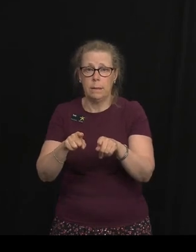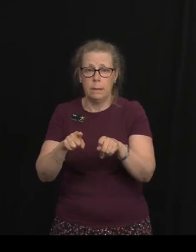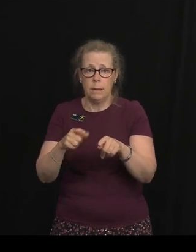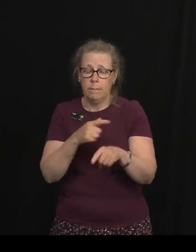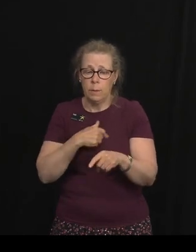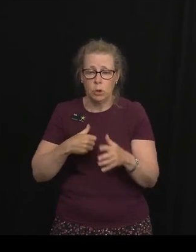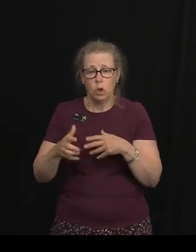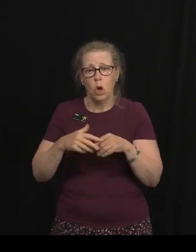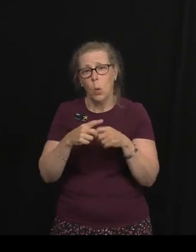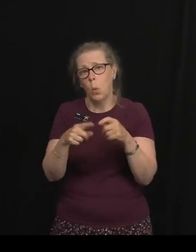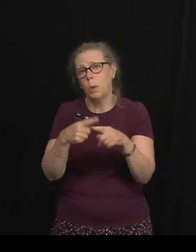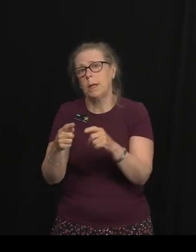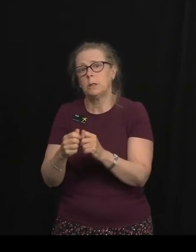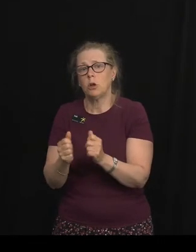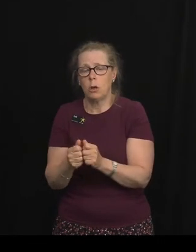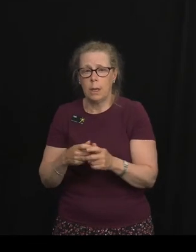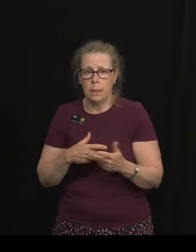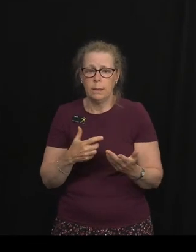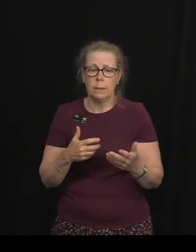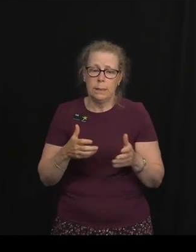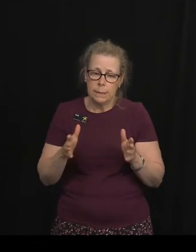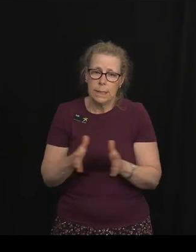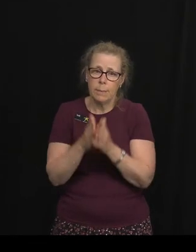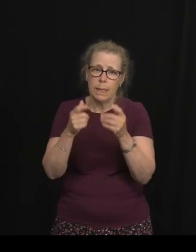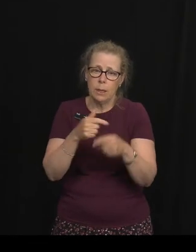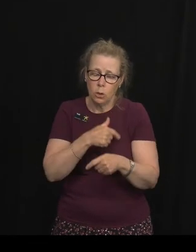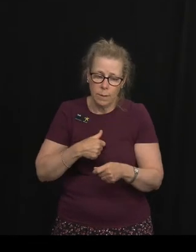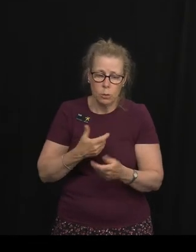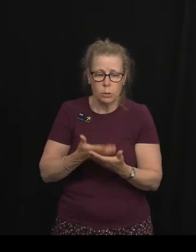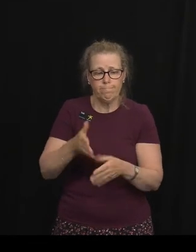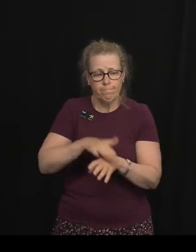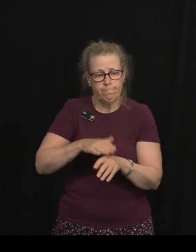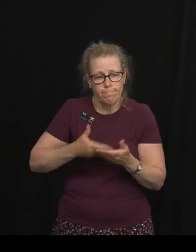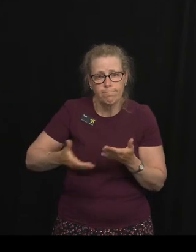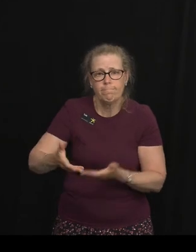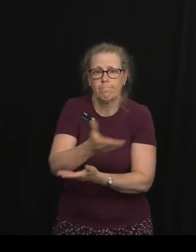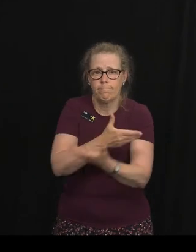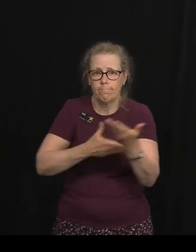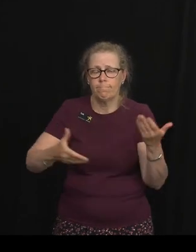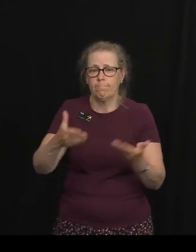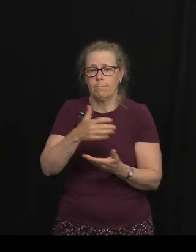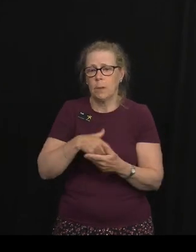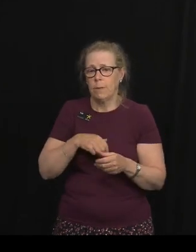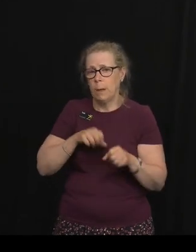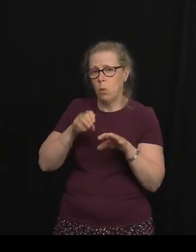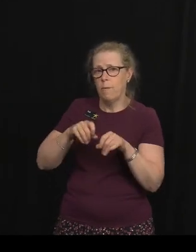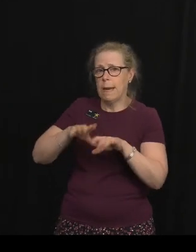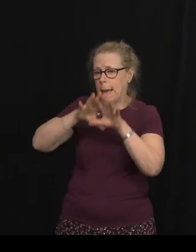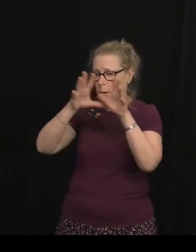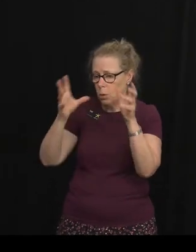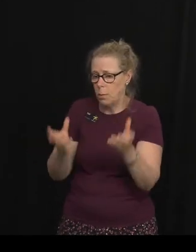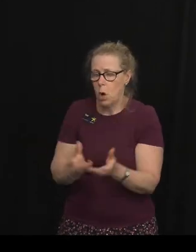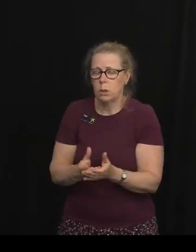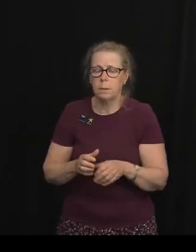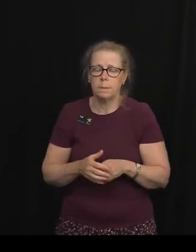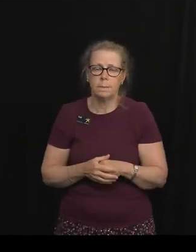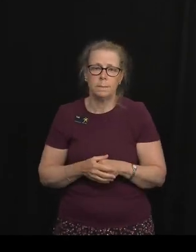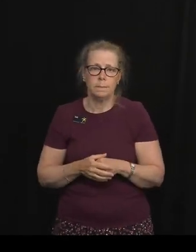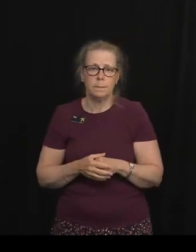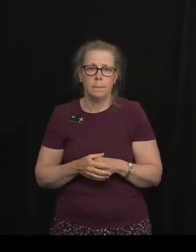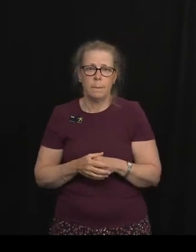terms of capacity sharing. Yeah, these are in effect global goods. Yes. That's what you're saying. Yeah. And could you also just